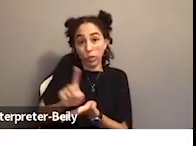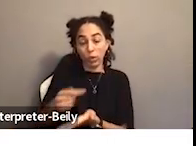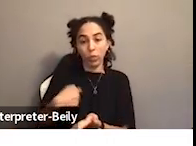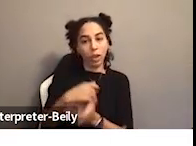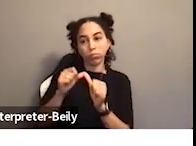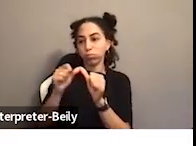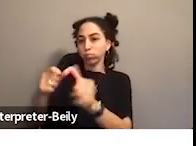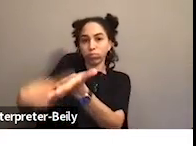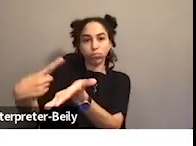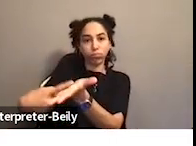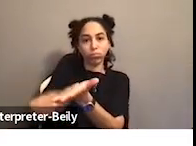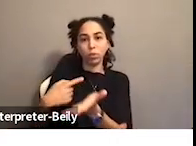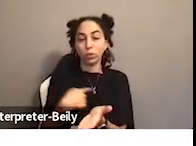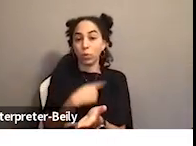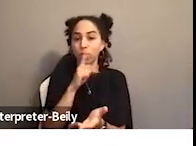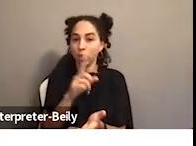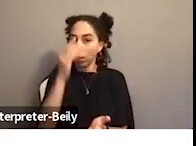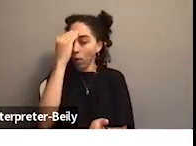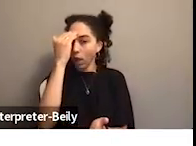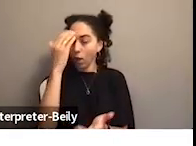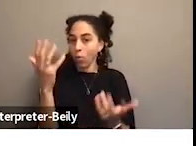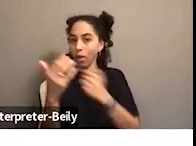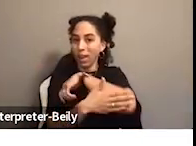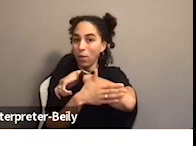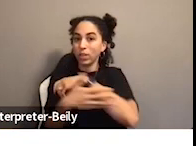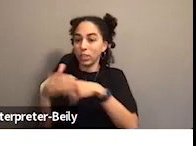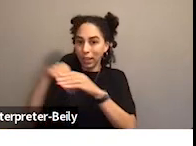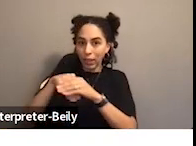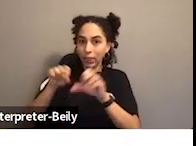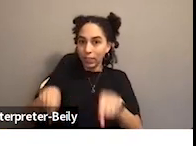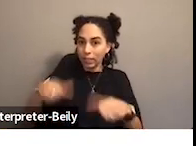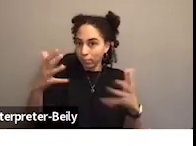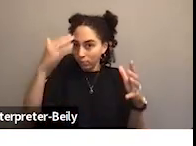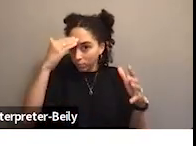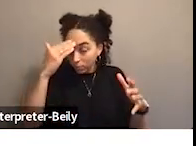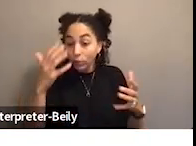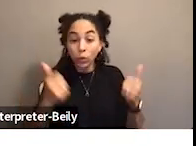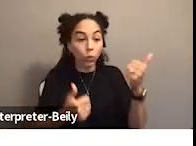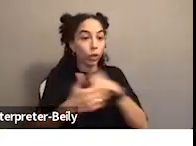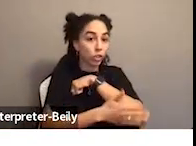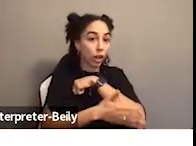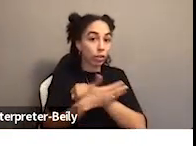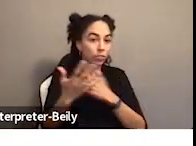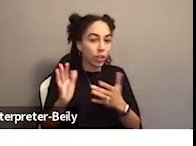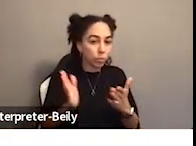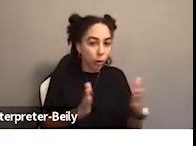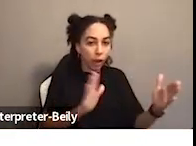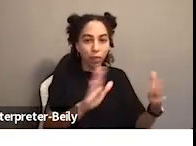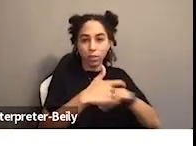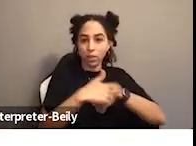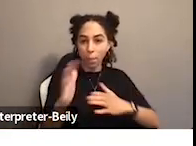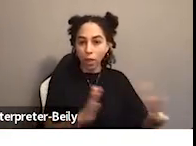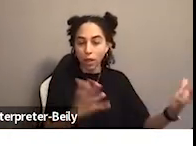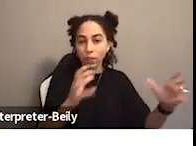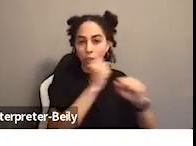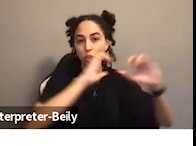conversations. So we're really aware of what counties are in the system, what counties are prepared, kind of what schedule, what their timelines look like. So